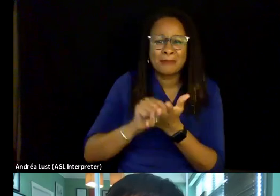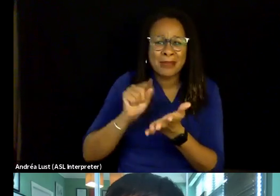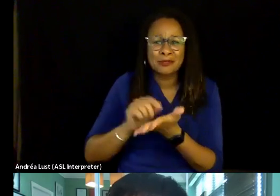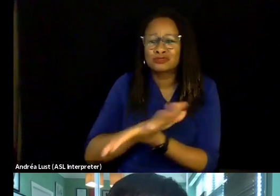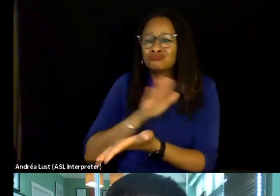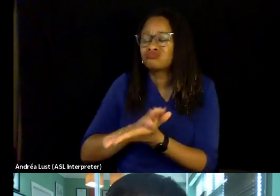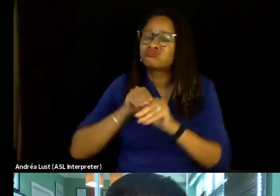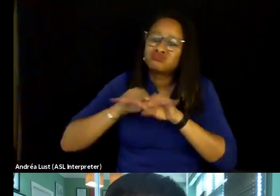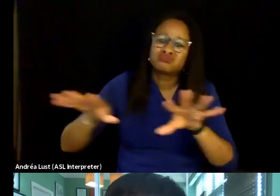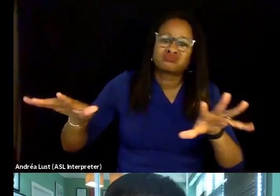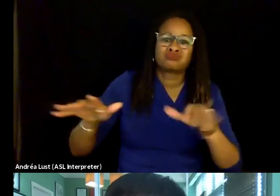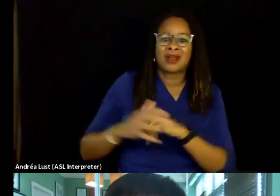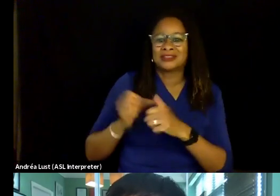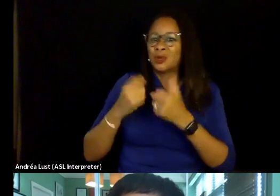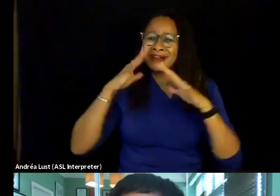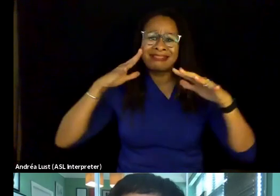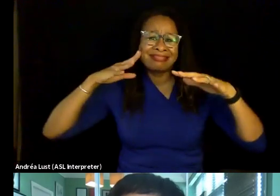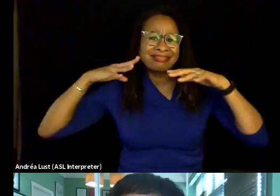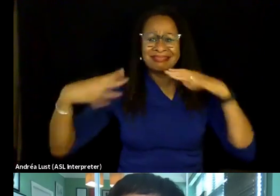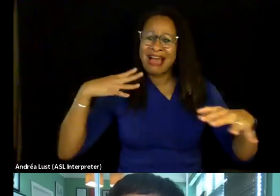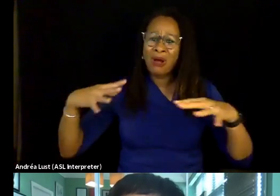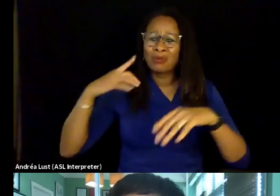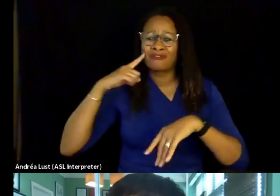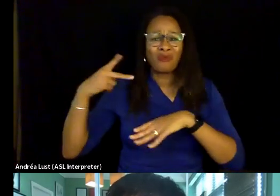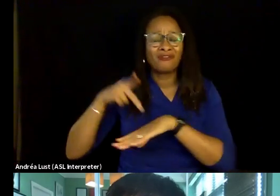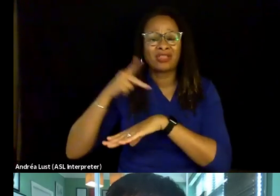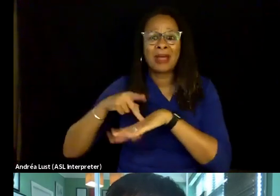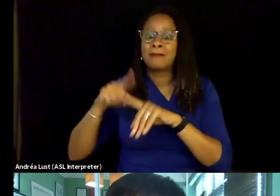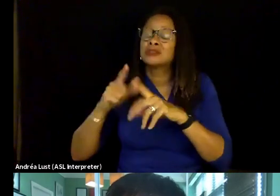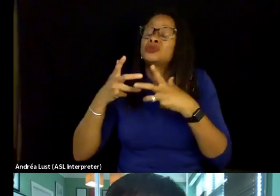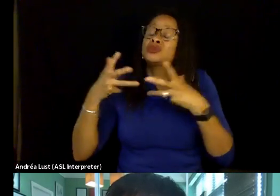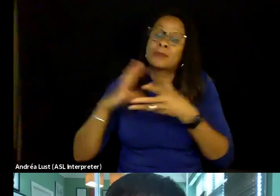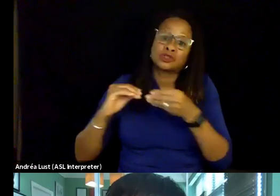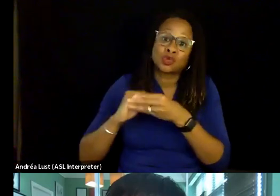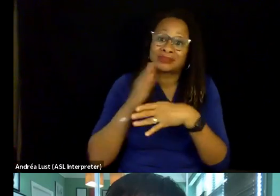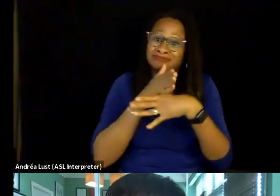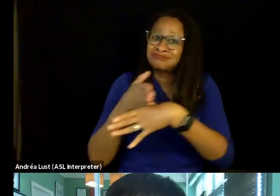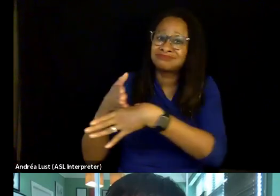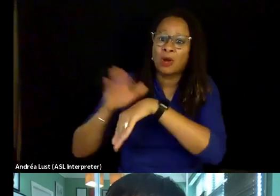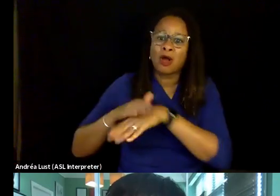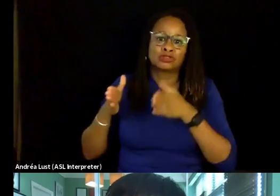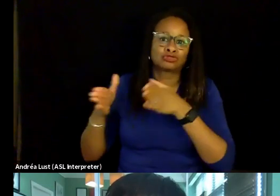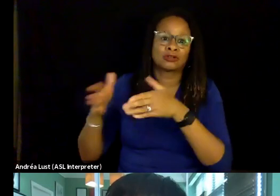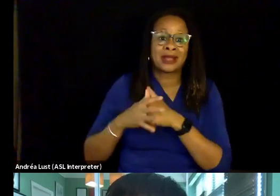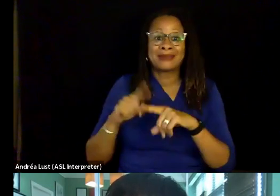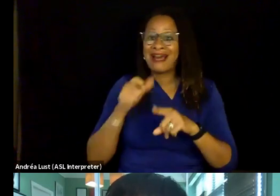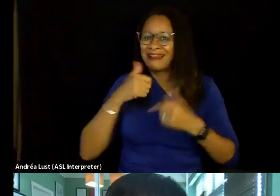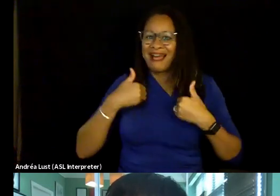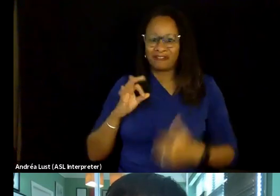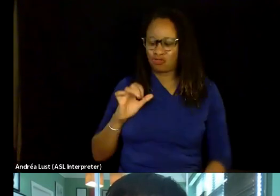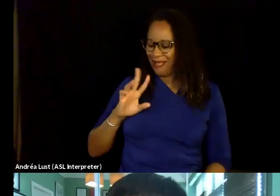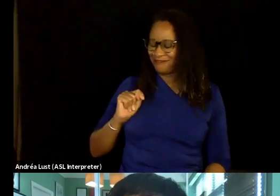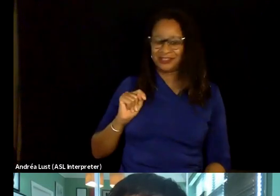so much, it was loud, right? But there were so many stories that were being told on the streets. But I didn't have the craft. I didn't know